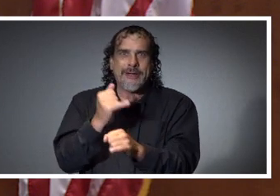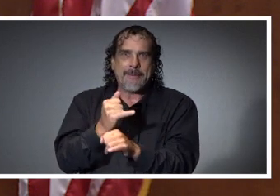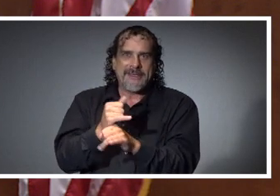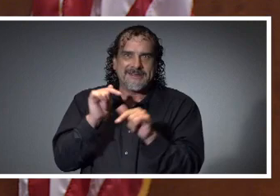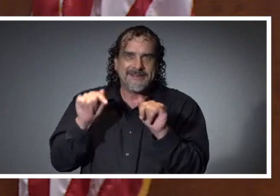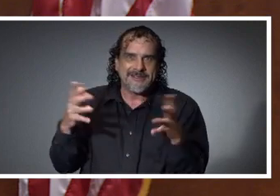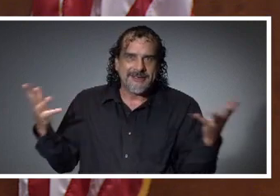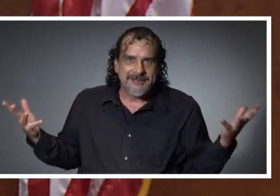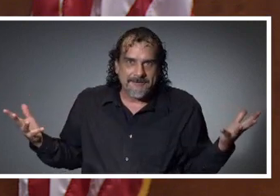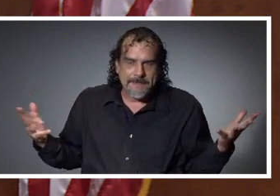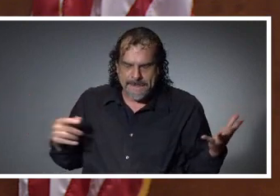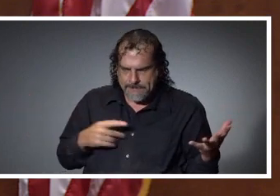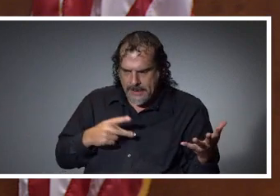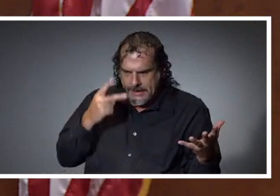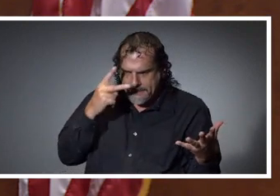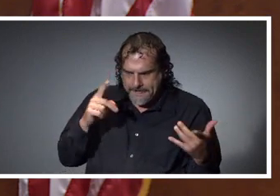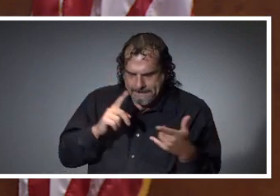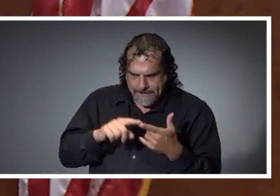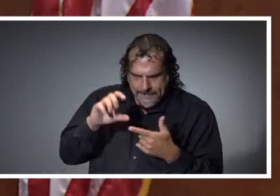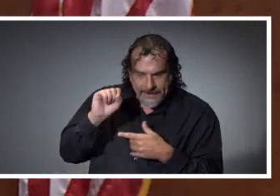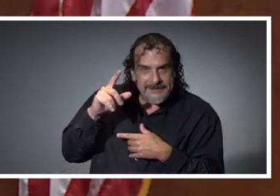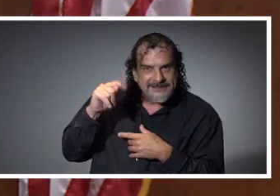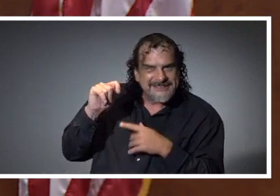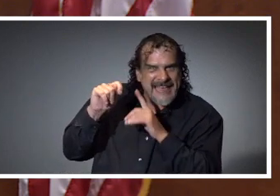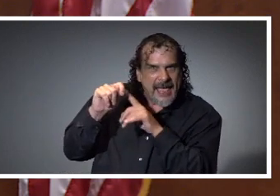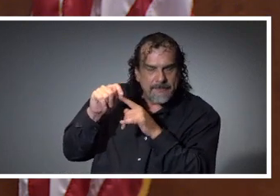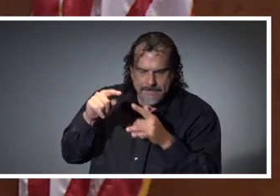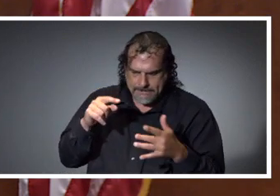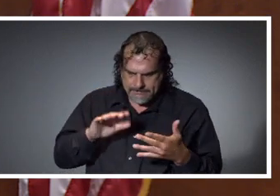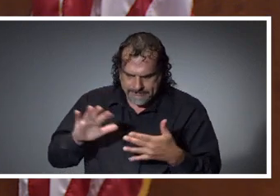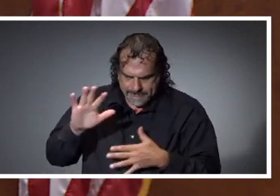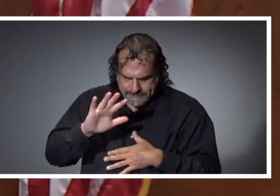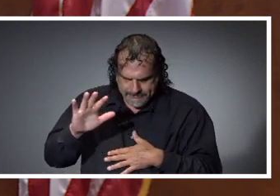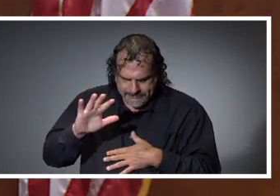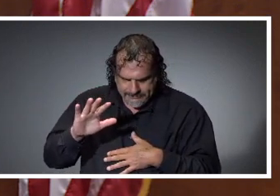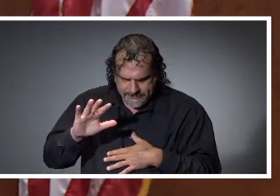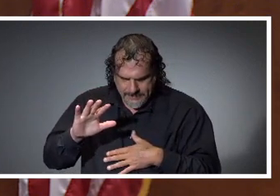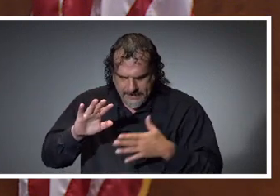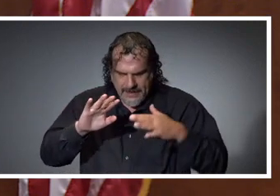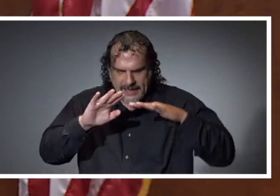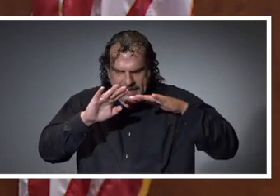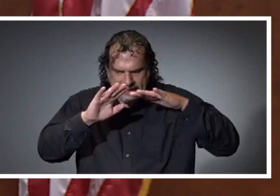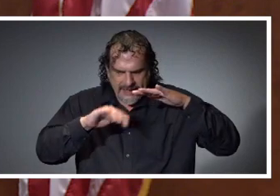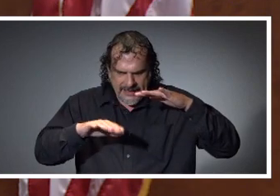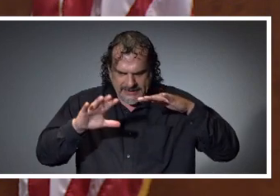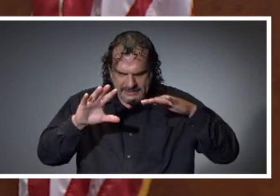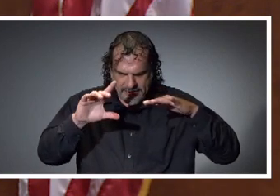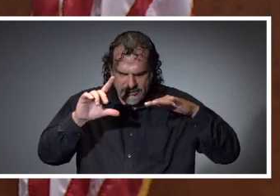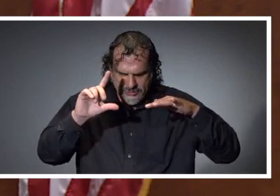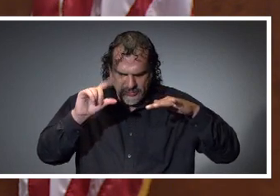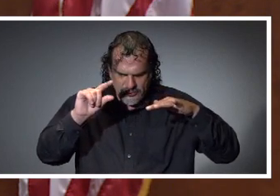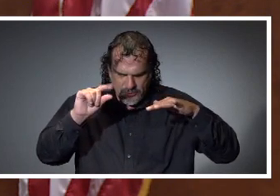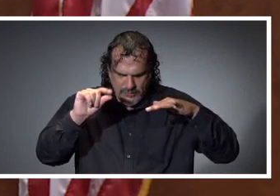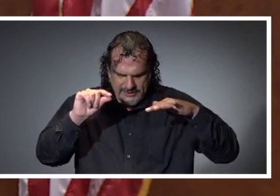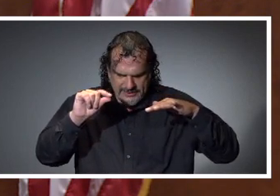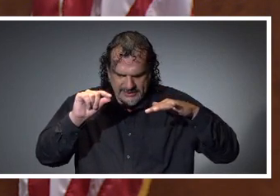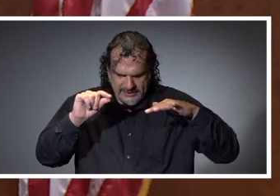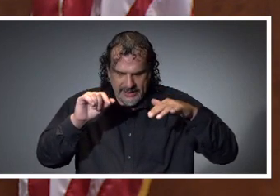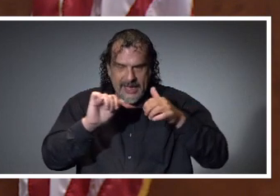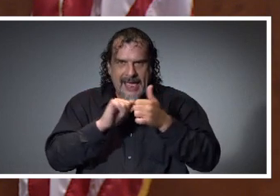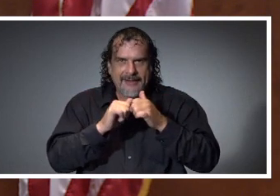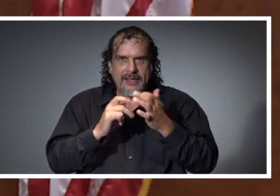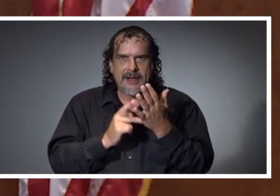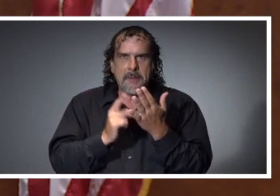the other day in which somewhere in the neighborhood of less than 20 total athletic